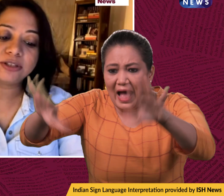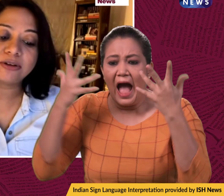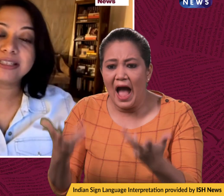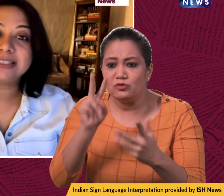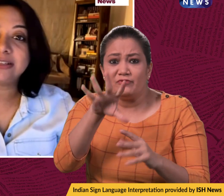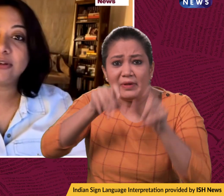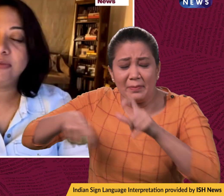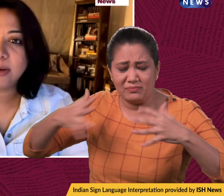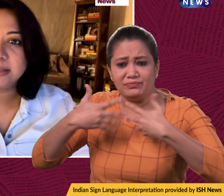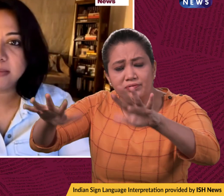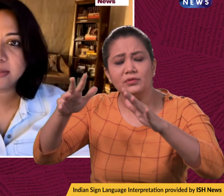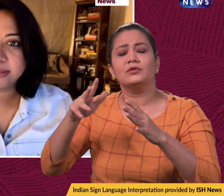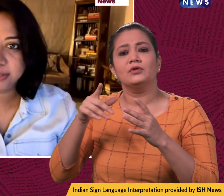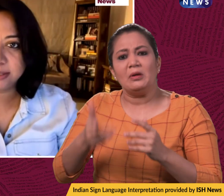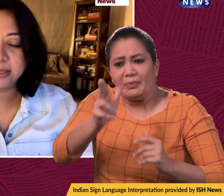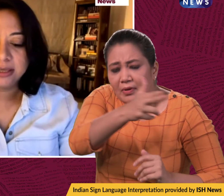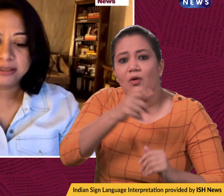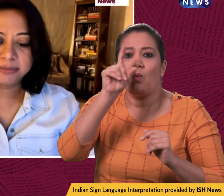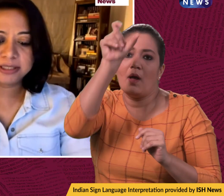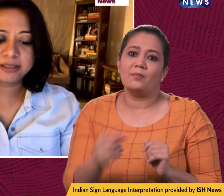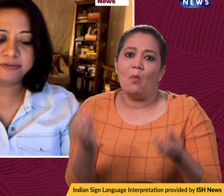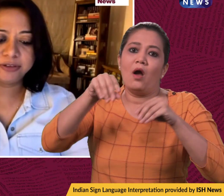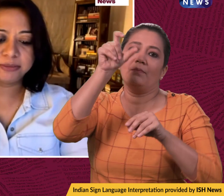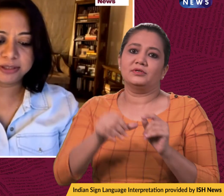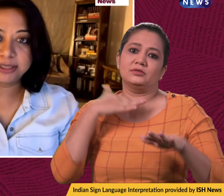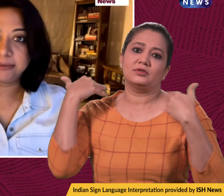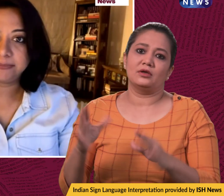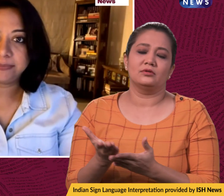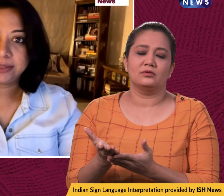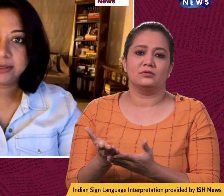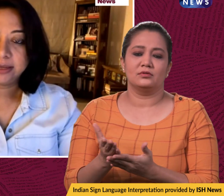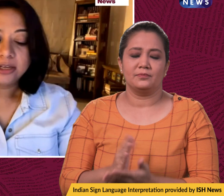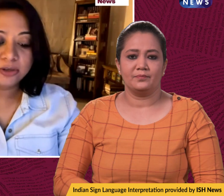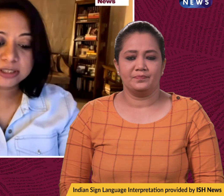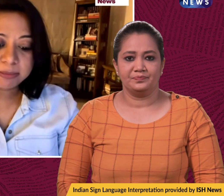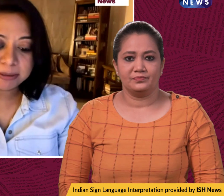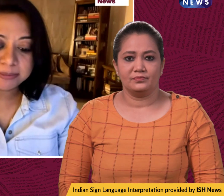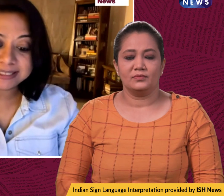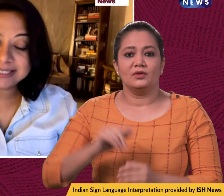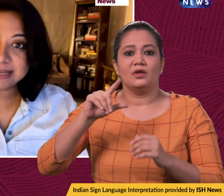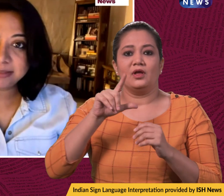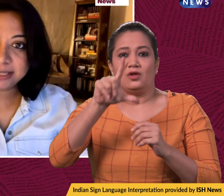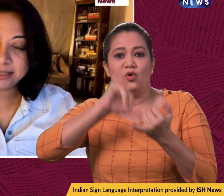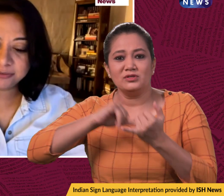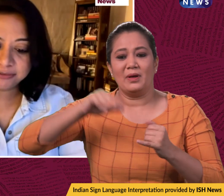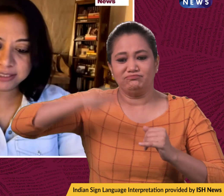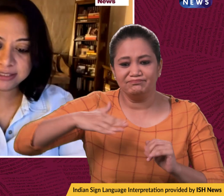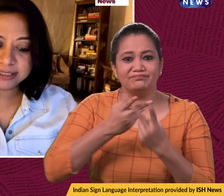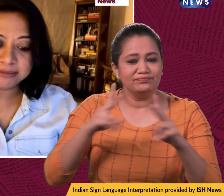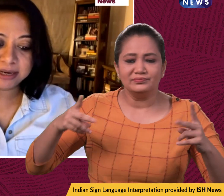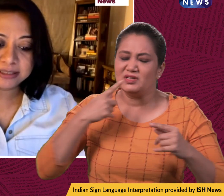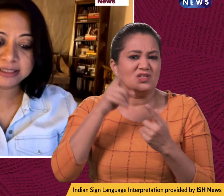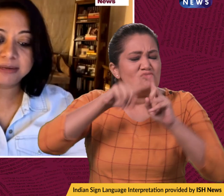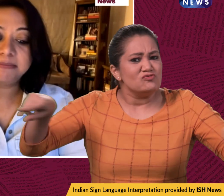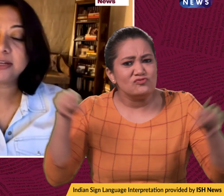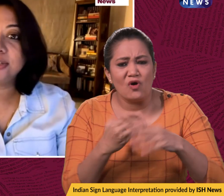crowd. This caused the death of one more civilian, the minister confirmed today. Lok Sabha members condemned the killing of civilians